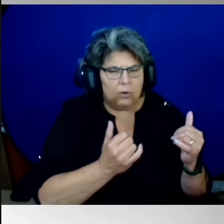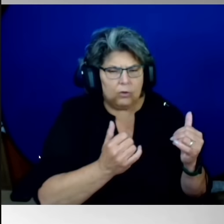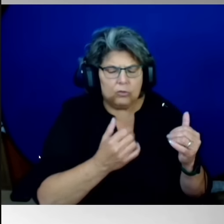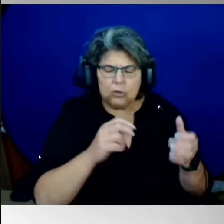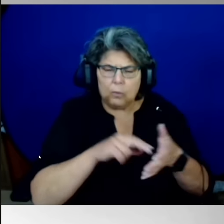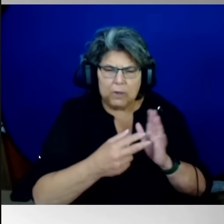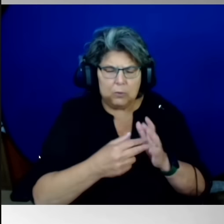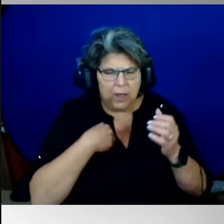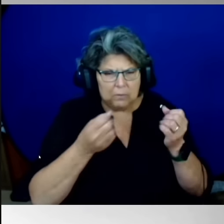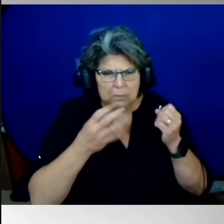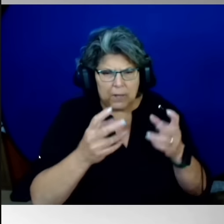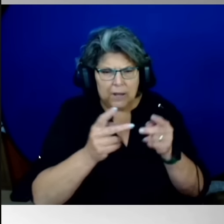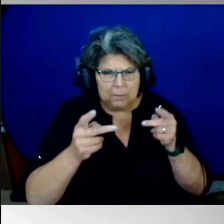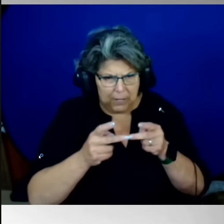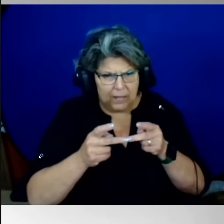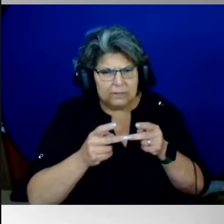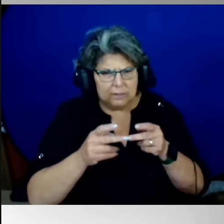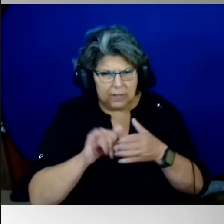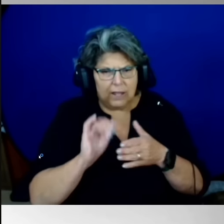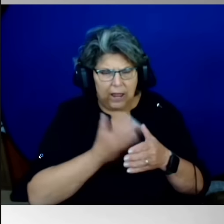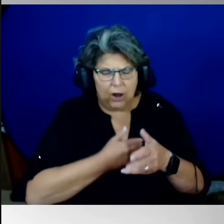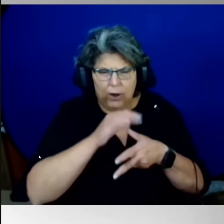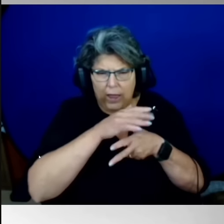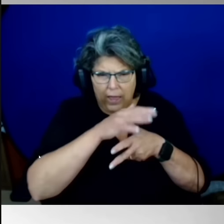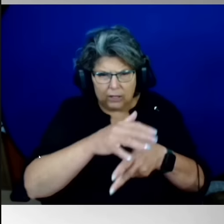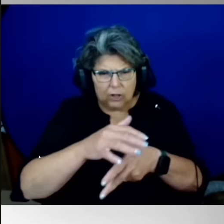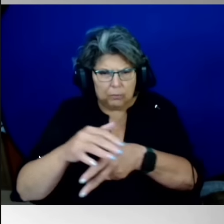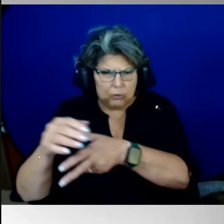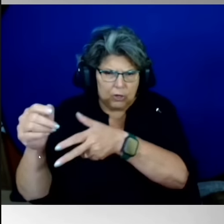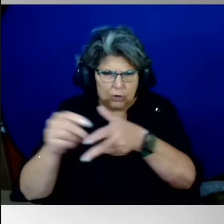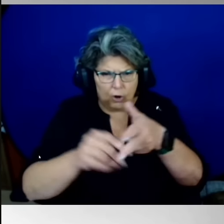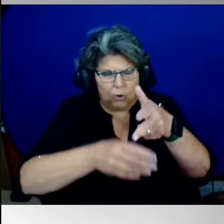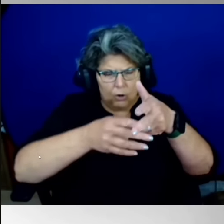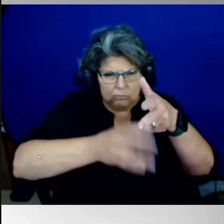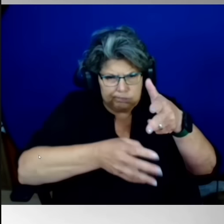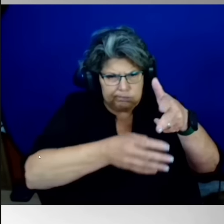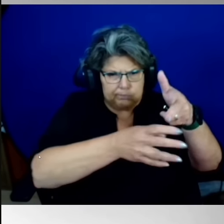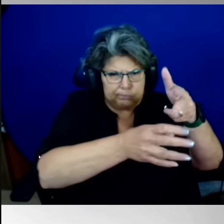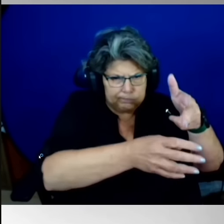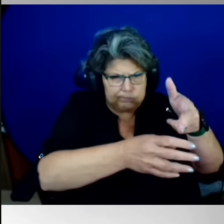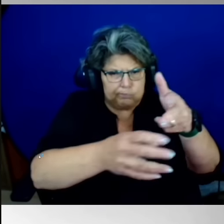attack the fire with our helicopters. And also, if the fire does increase